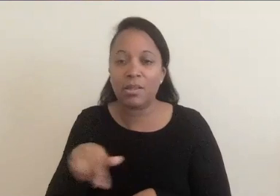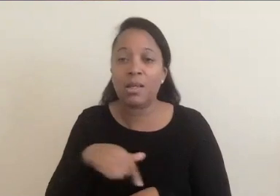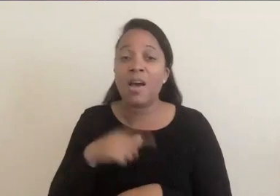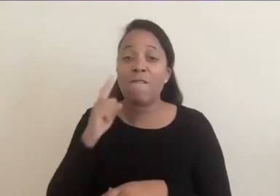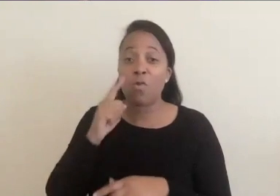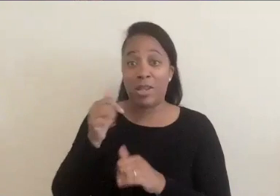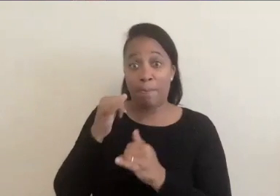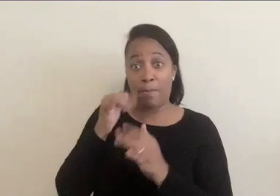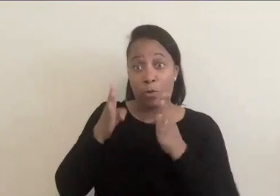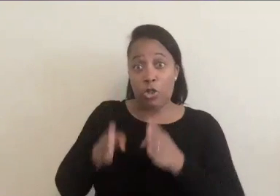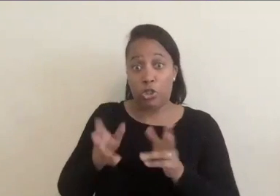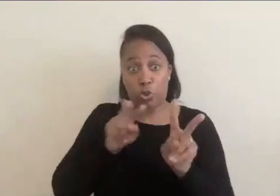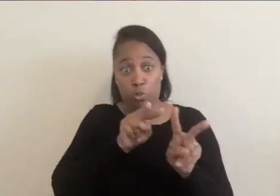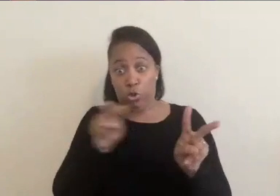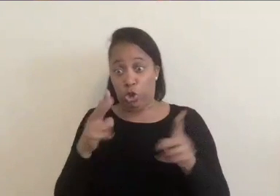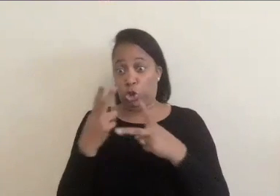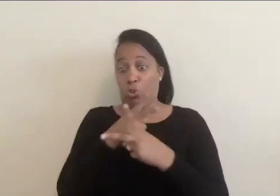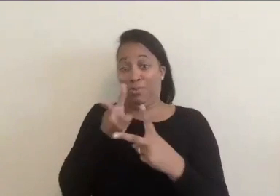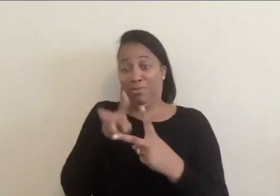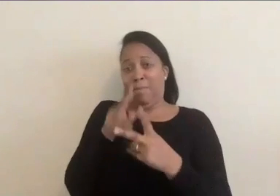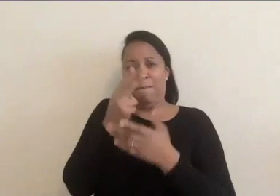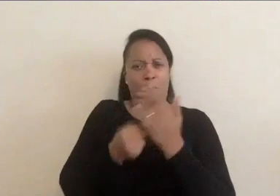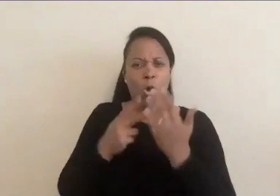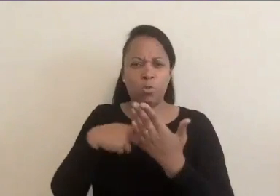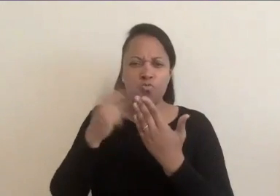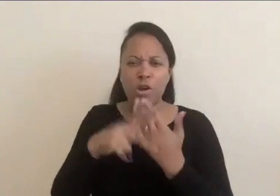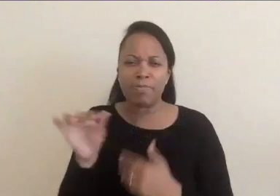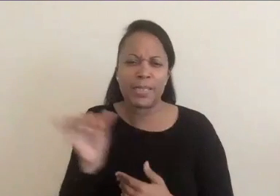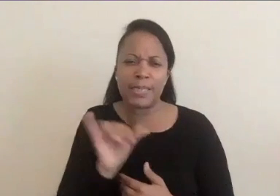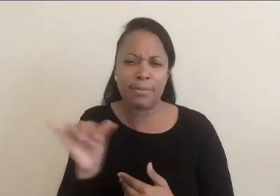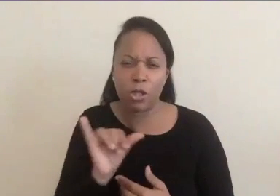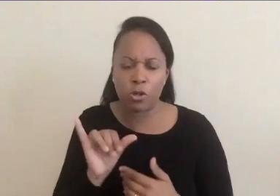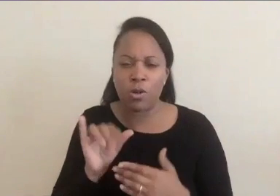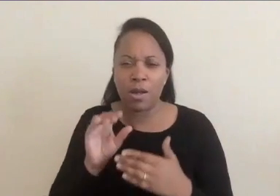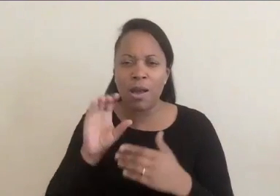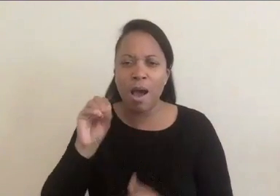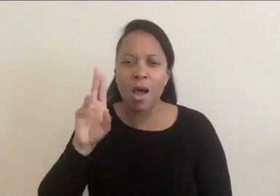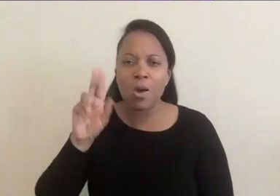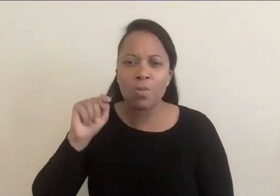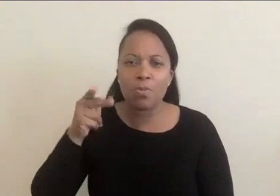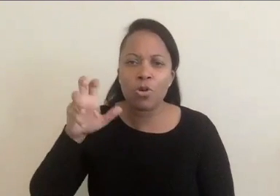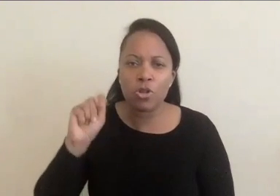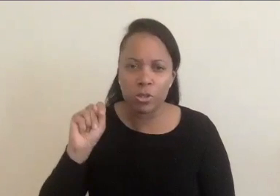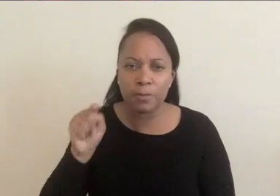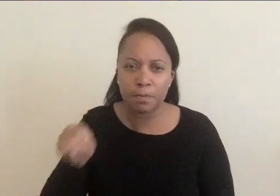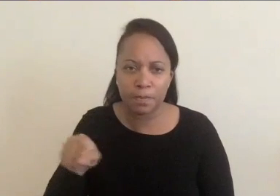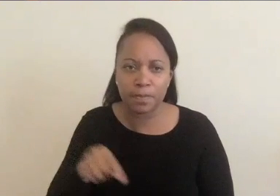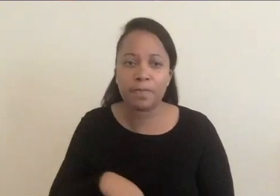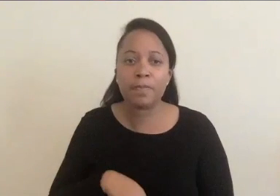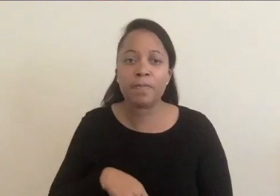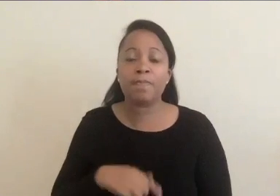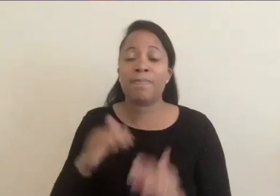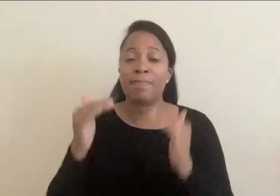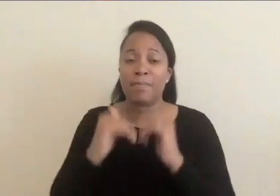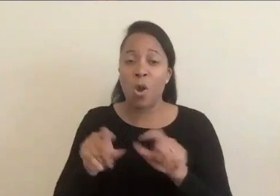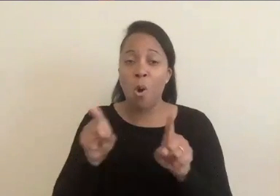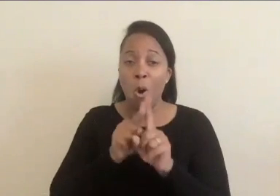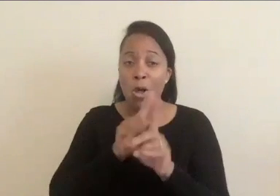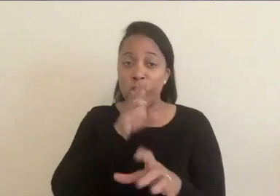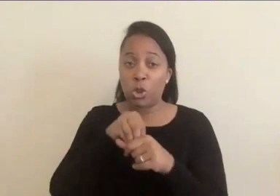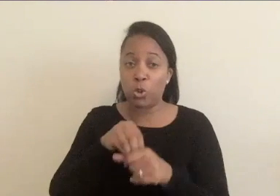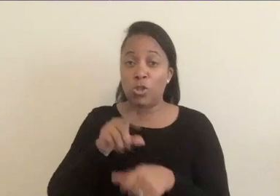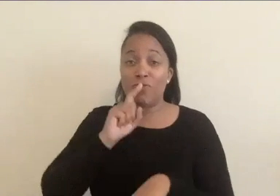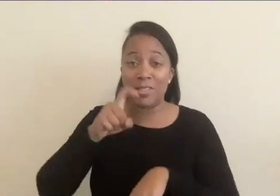to you, they are almost identical to one another. In this basket, we would also include broadcast